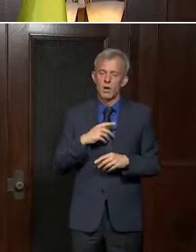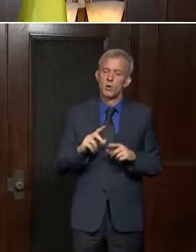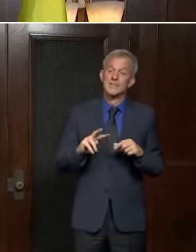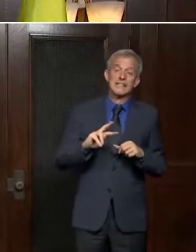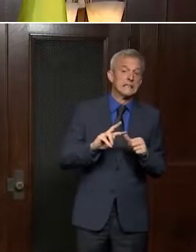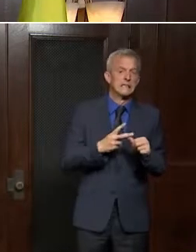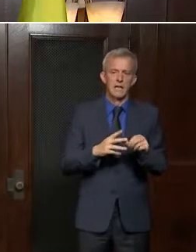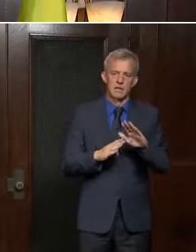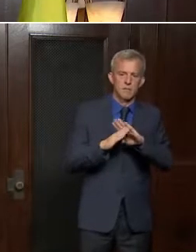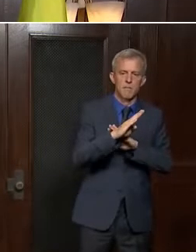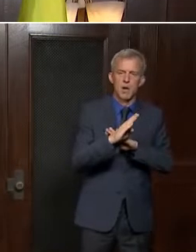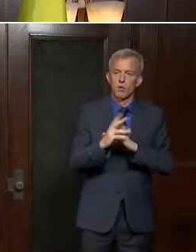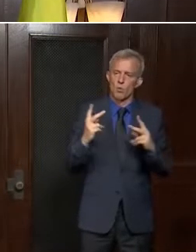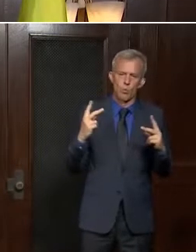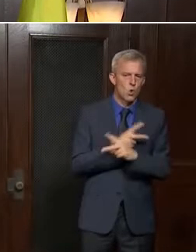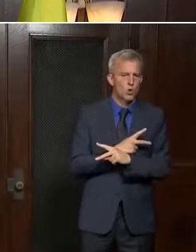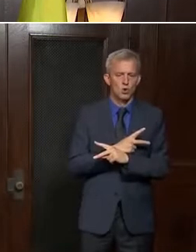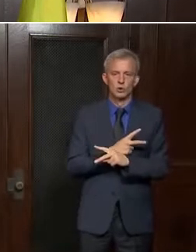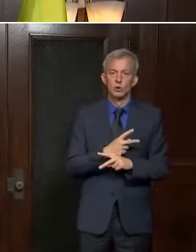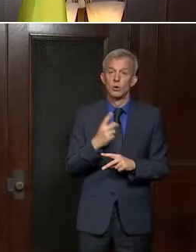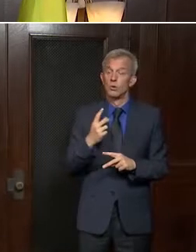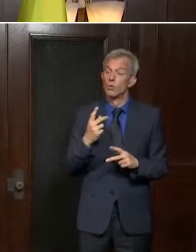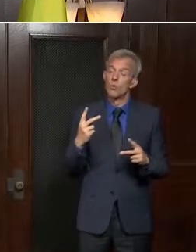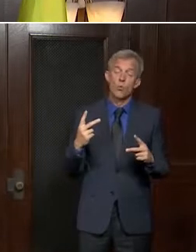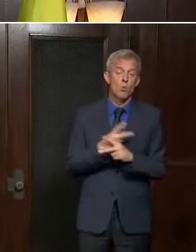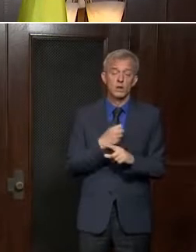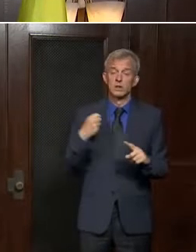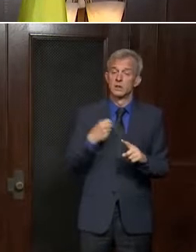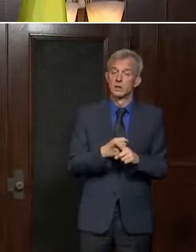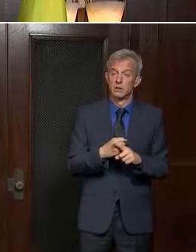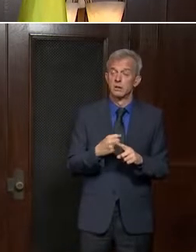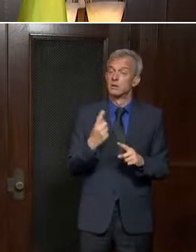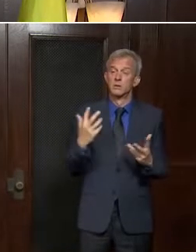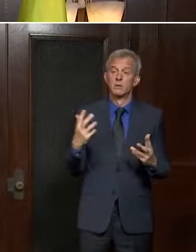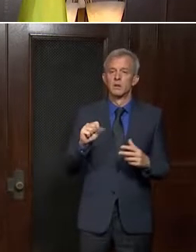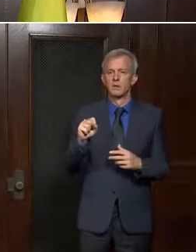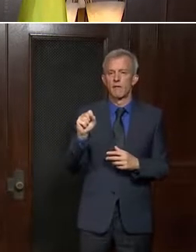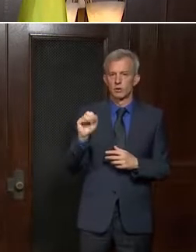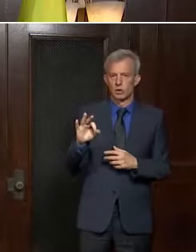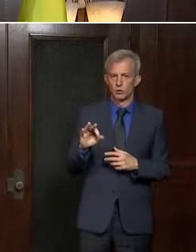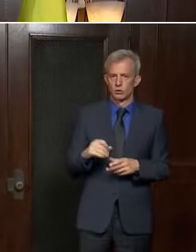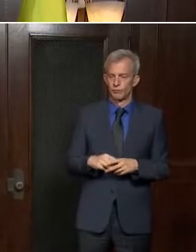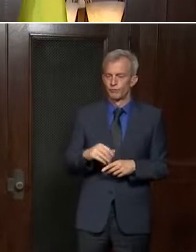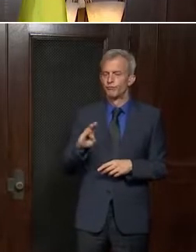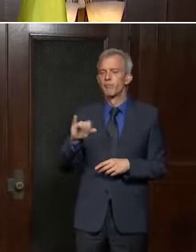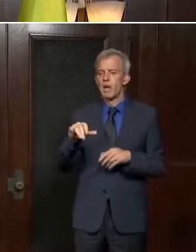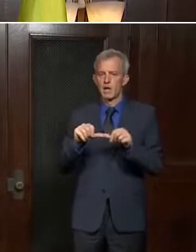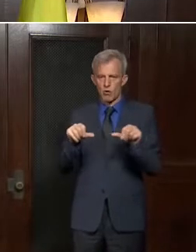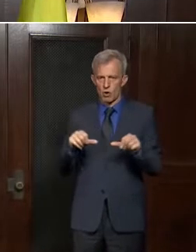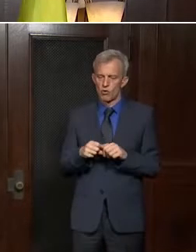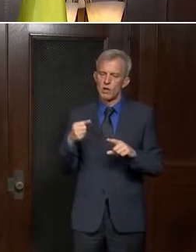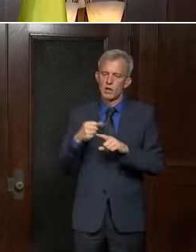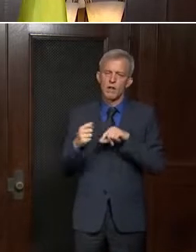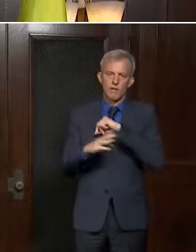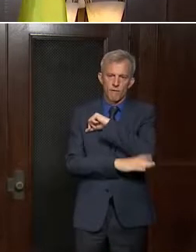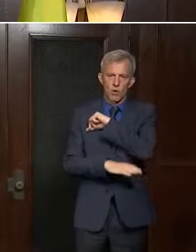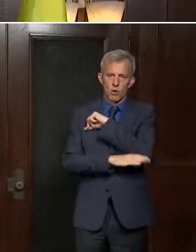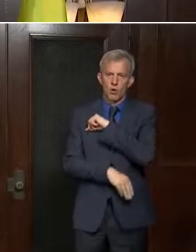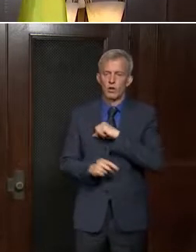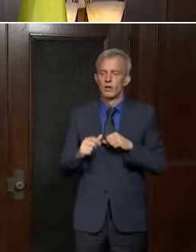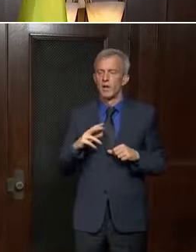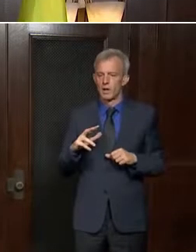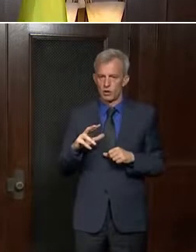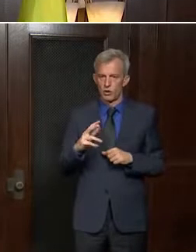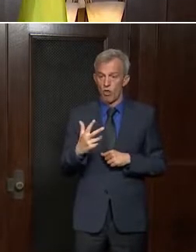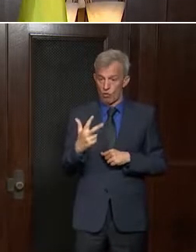deadly. One of those places that was hit was San Francisco. The Bay Area was hit in the fall during the second of 3 waves. And